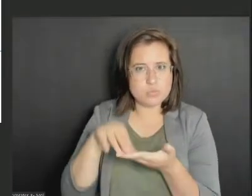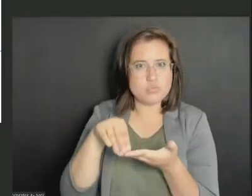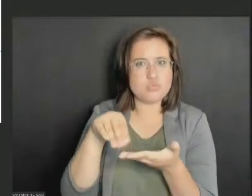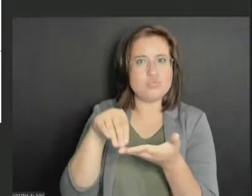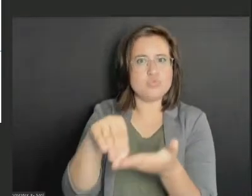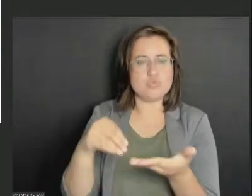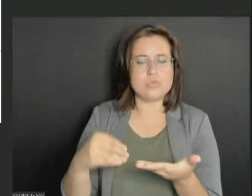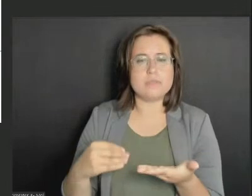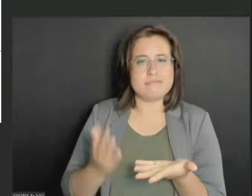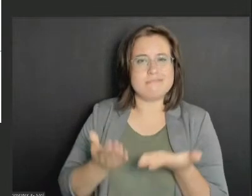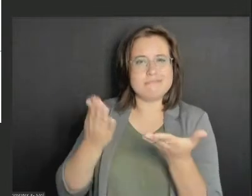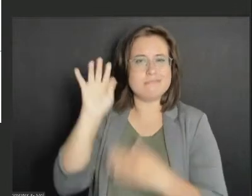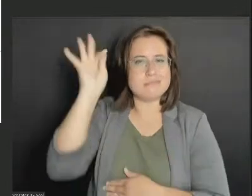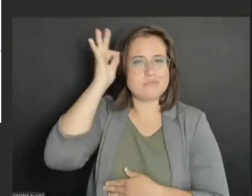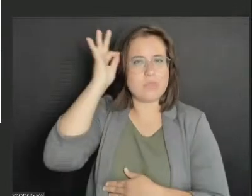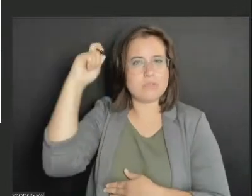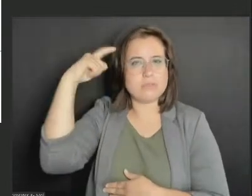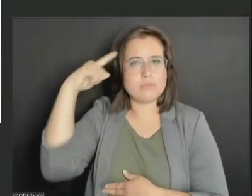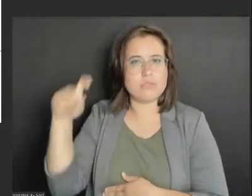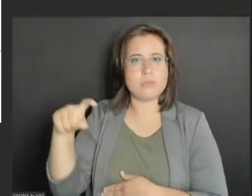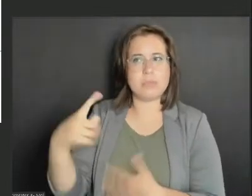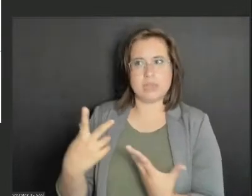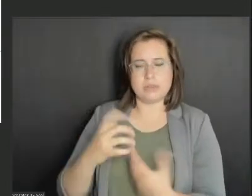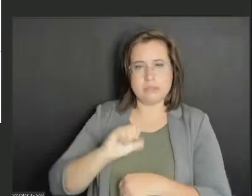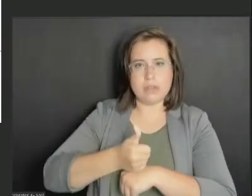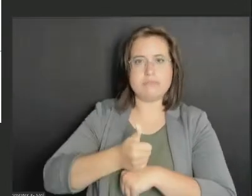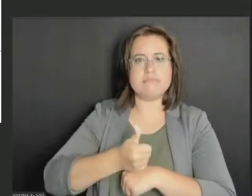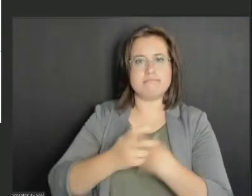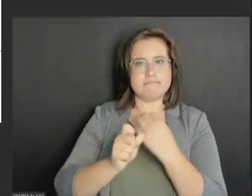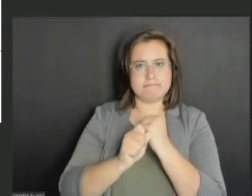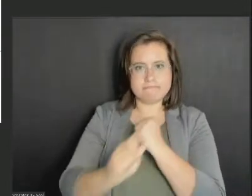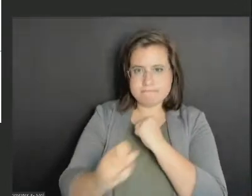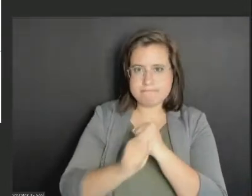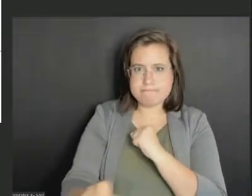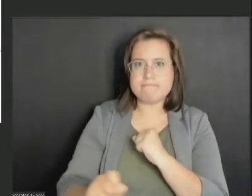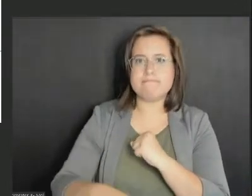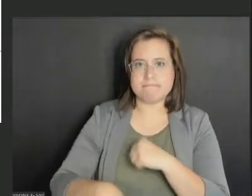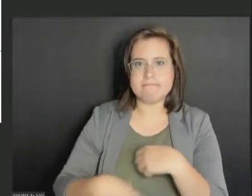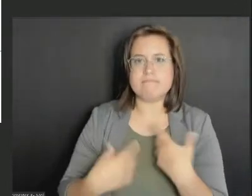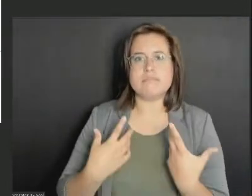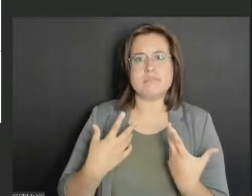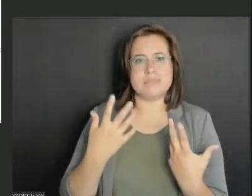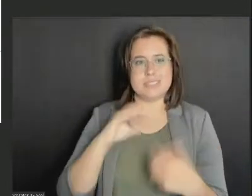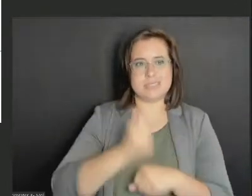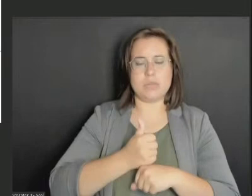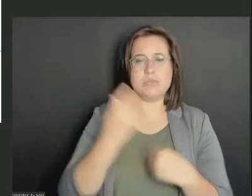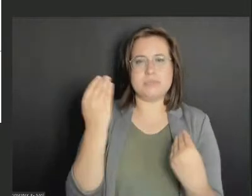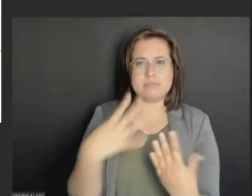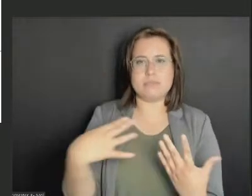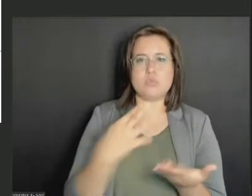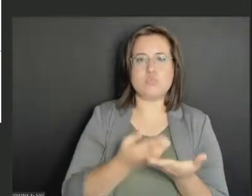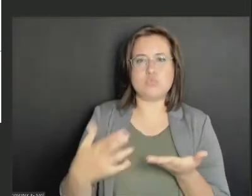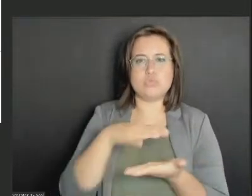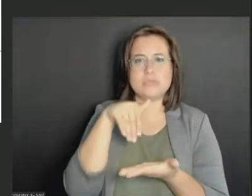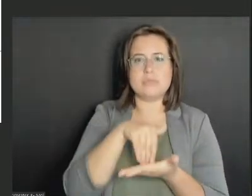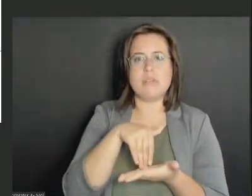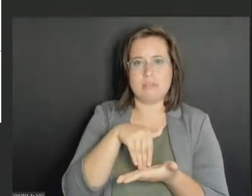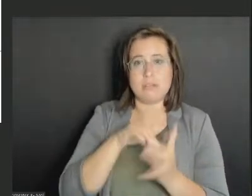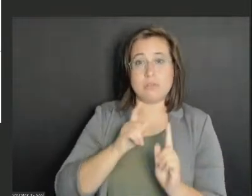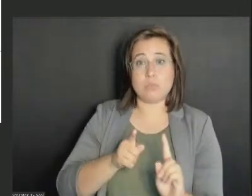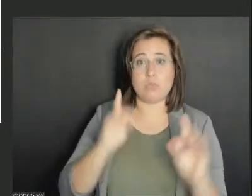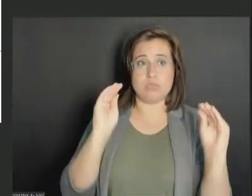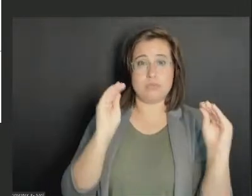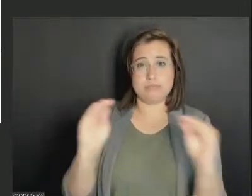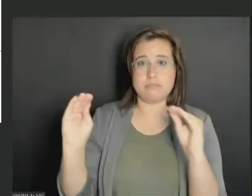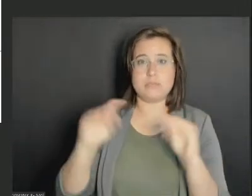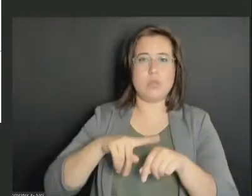federal government execute a robust communication campaign and establish an information resource center to educate the public on long